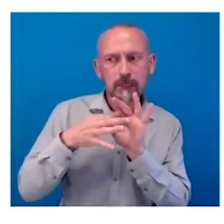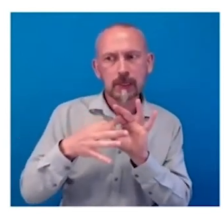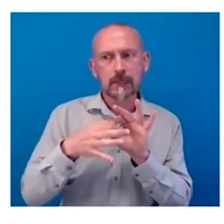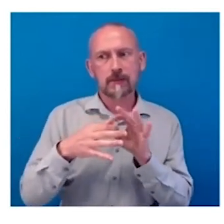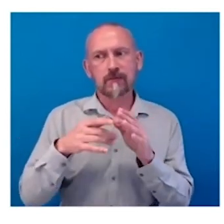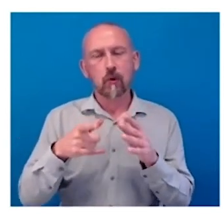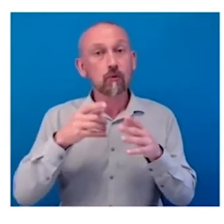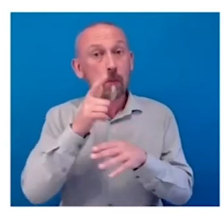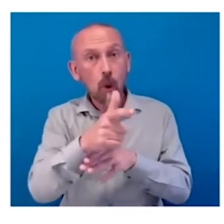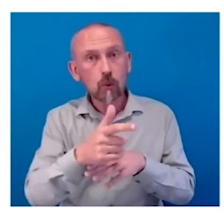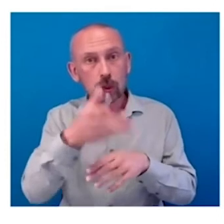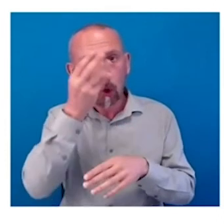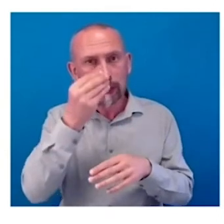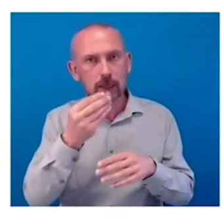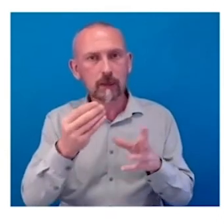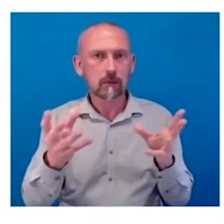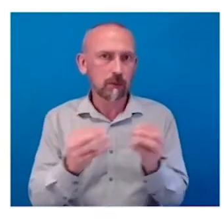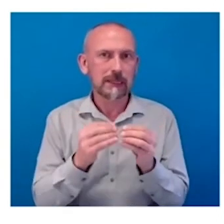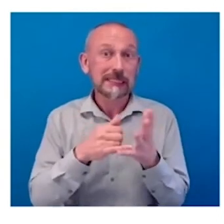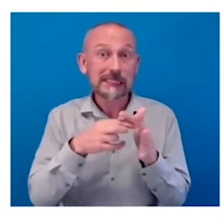One more slide on a bit of,